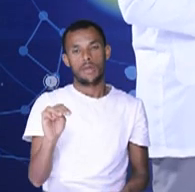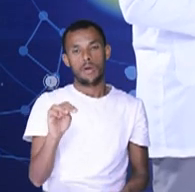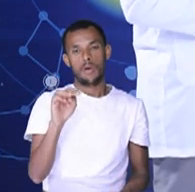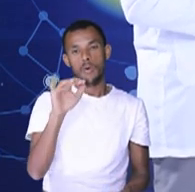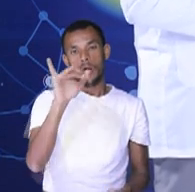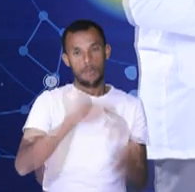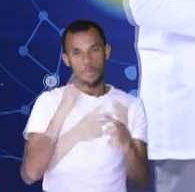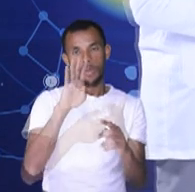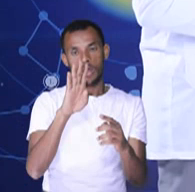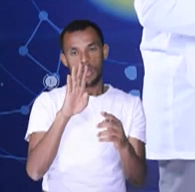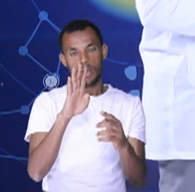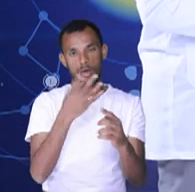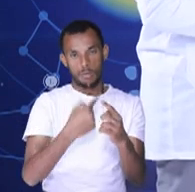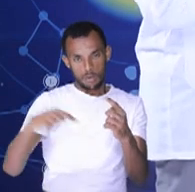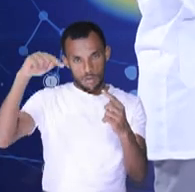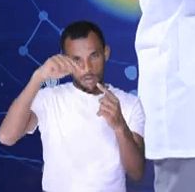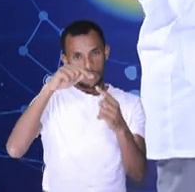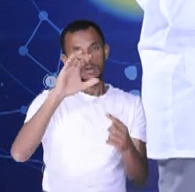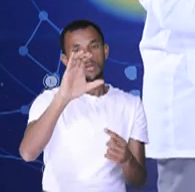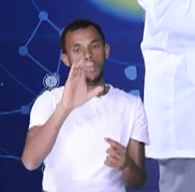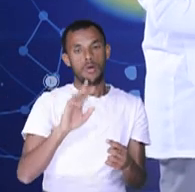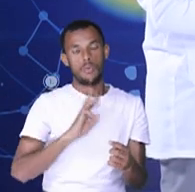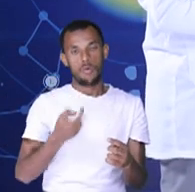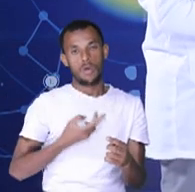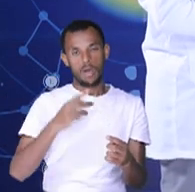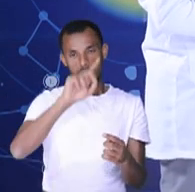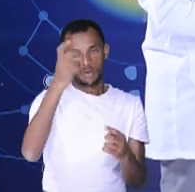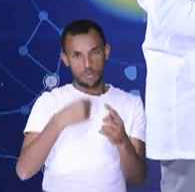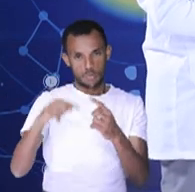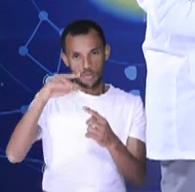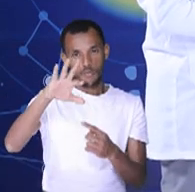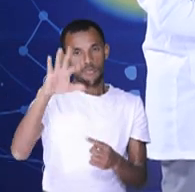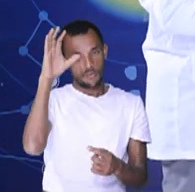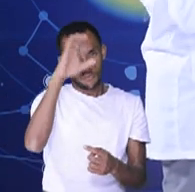the distance from B to C. But we are asked to find,